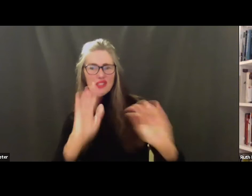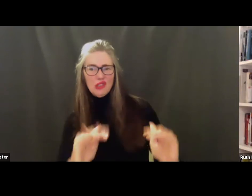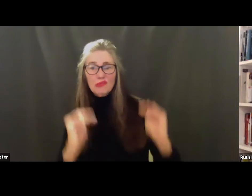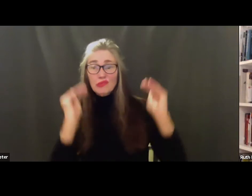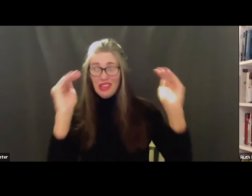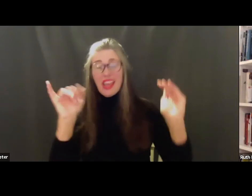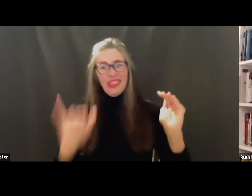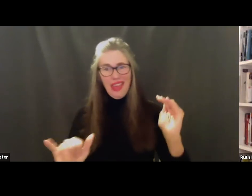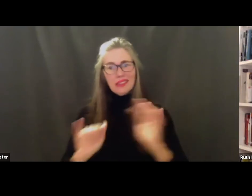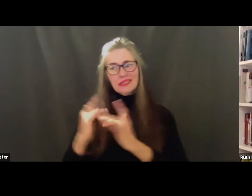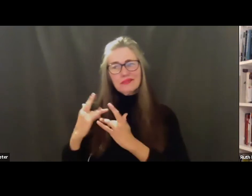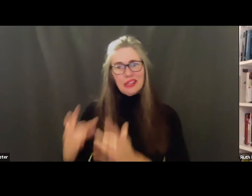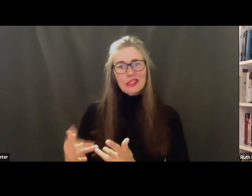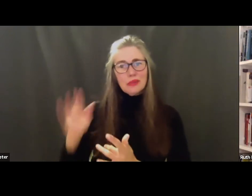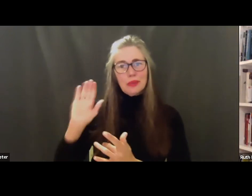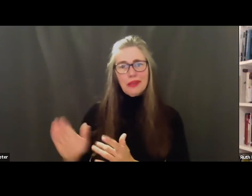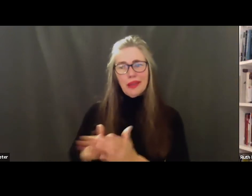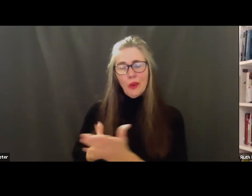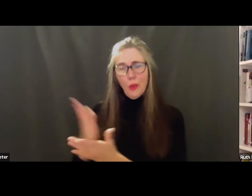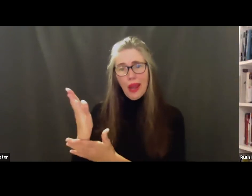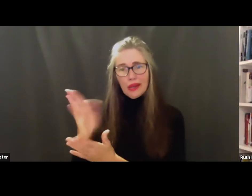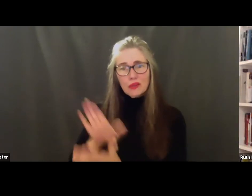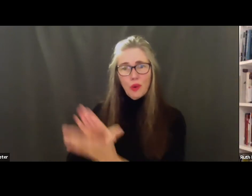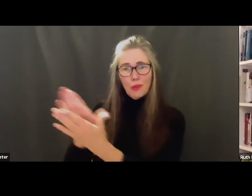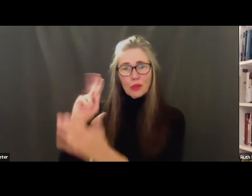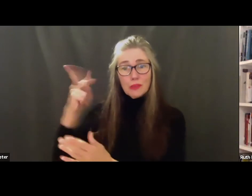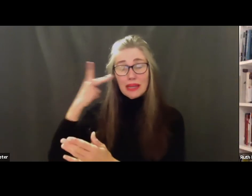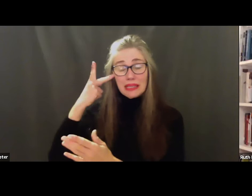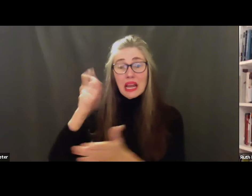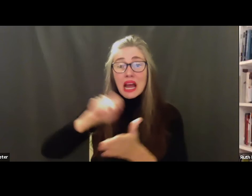playbook. And one reason I wrote the book,